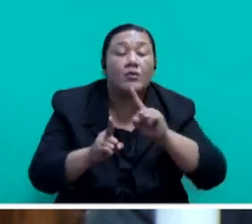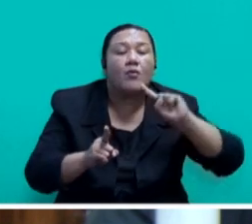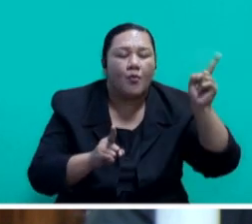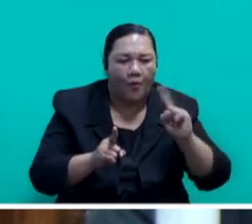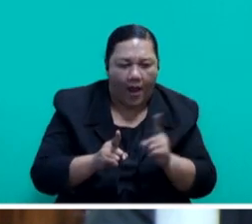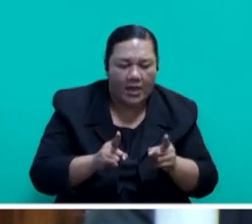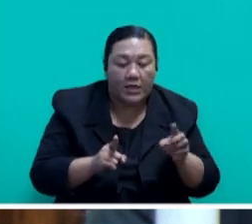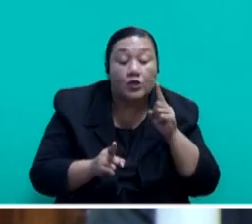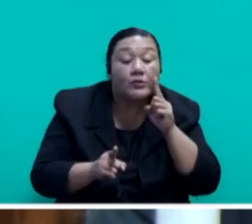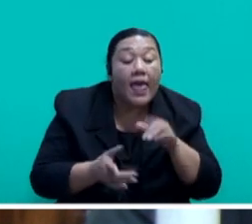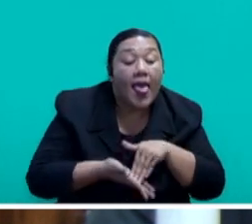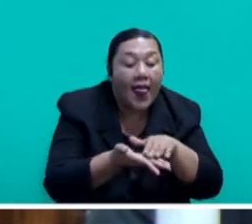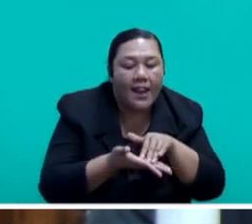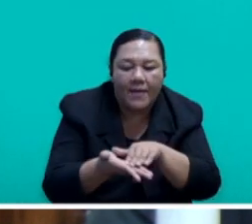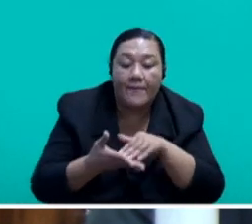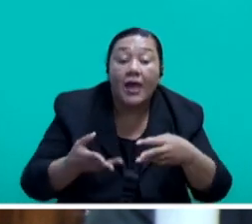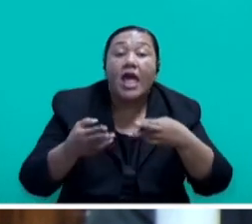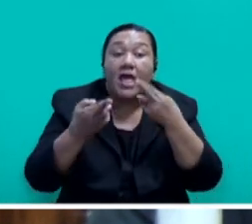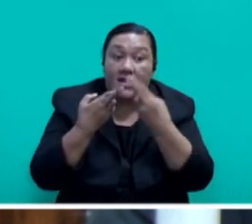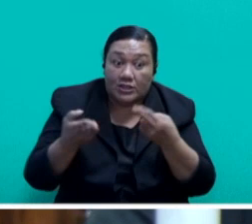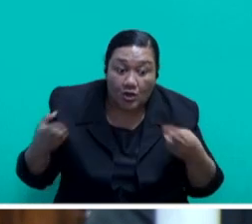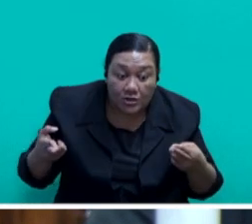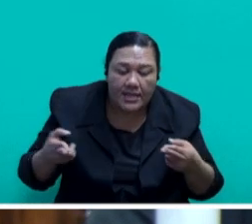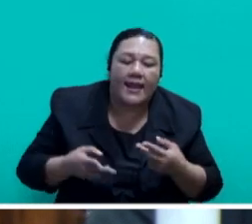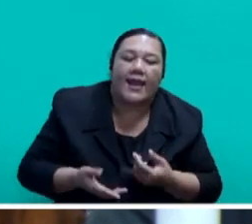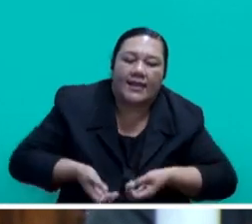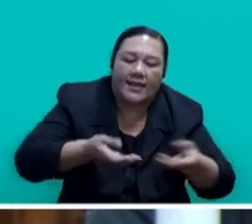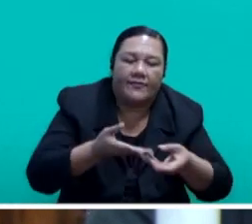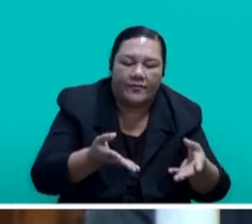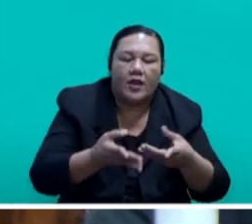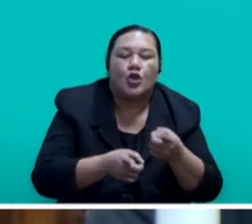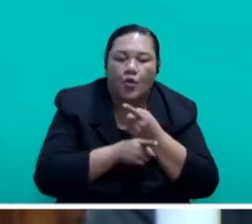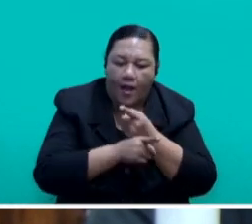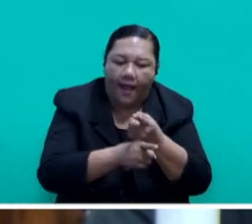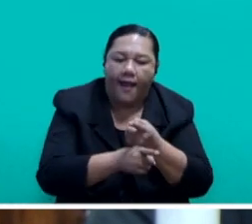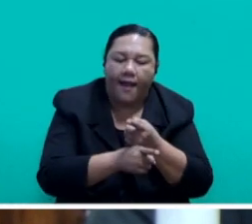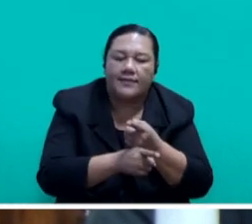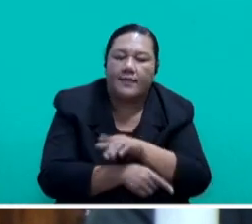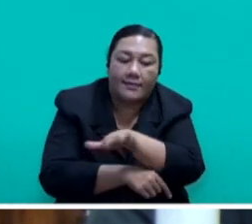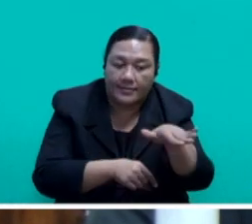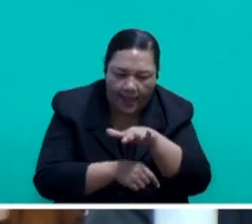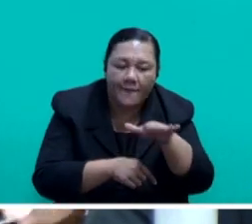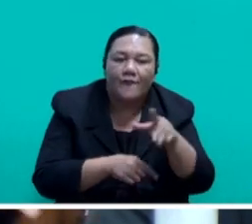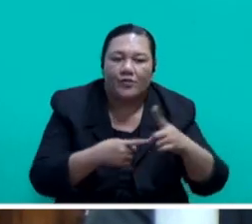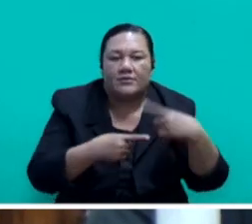true value of the resources and guide them towards sustainable avenues of growth and development.